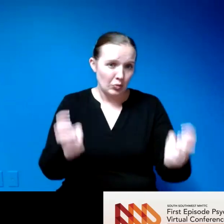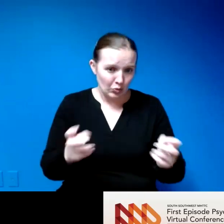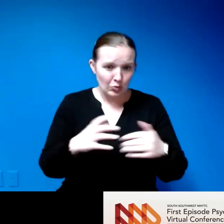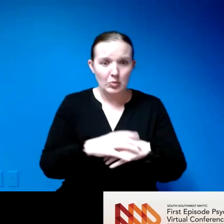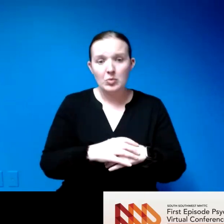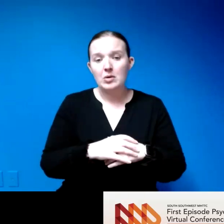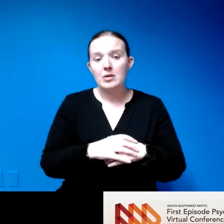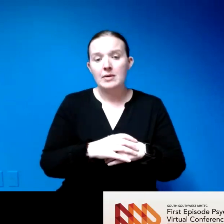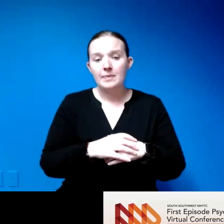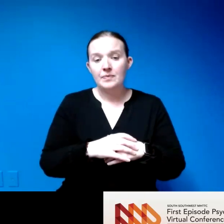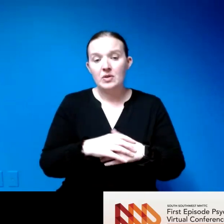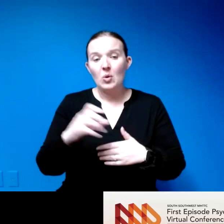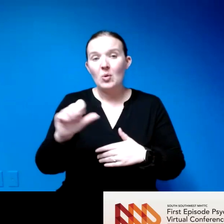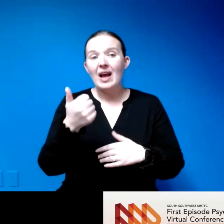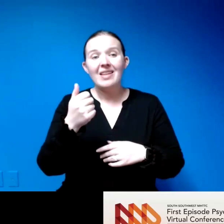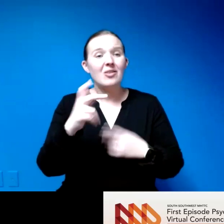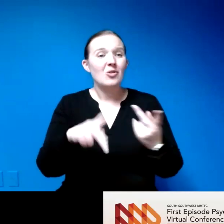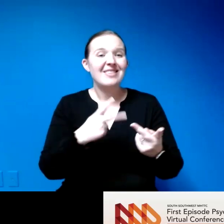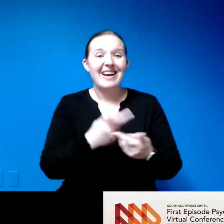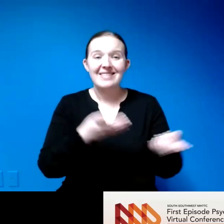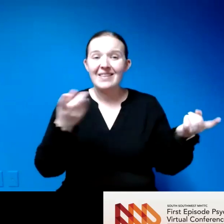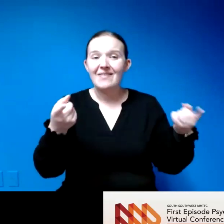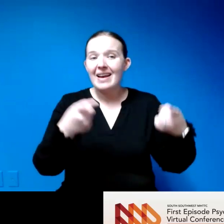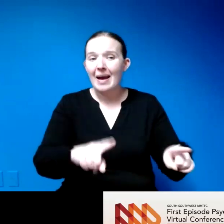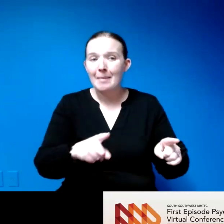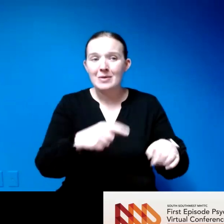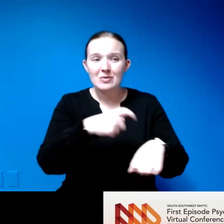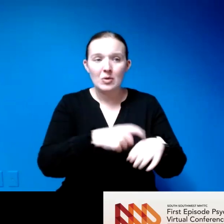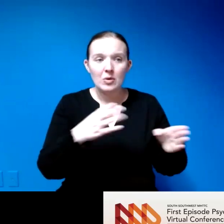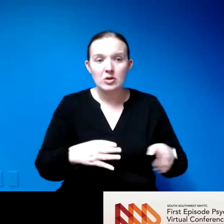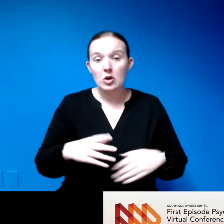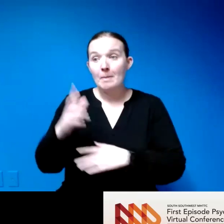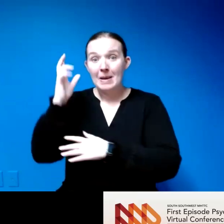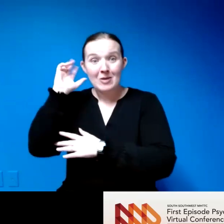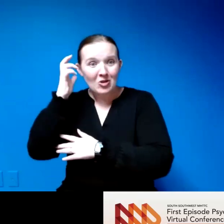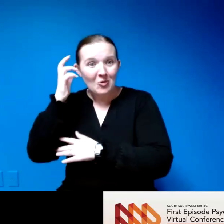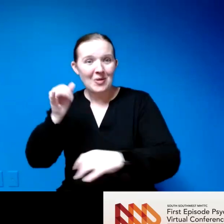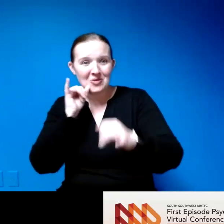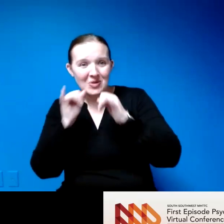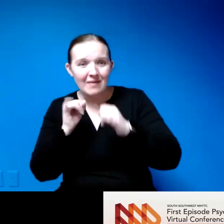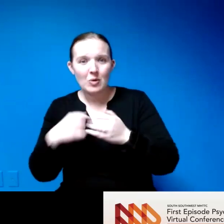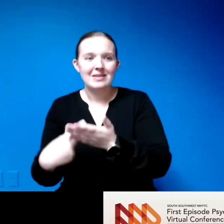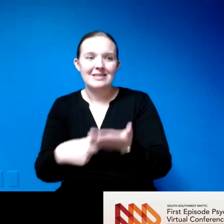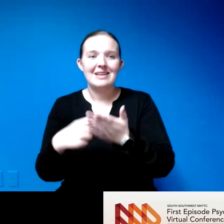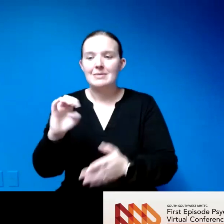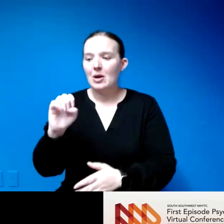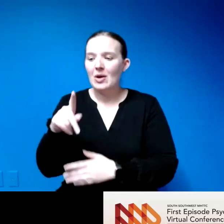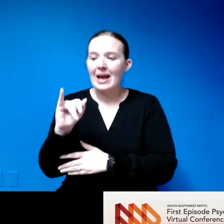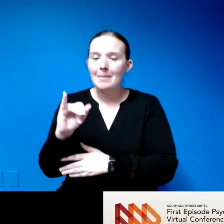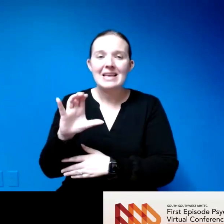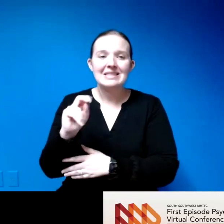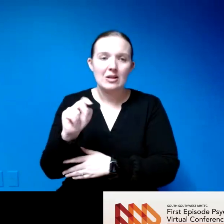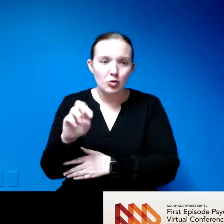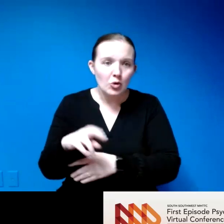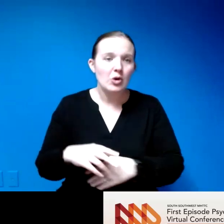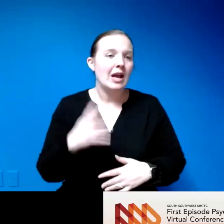type of adversity. So how can we go to the radio and have an interview in the radio and talk about epicenter and talk about why